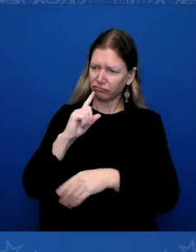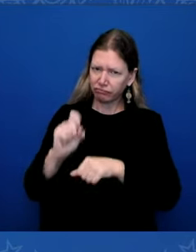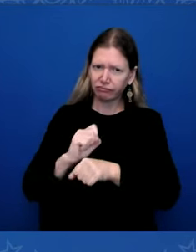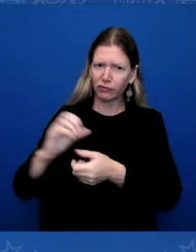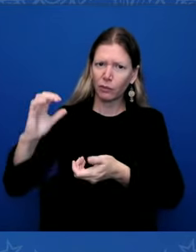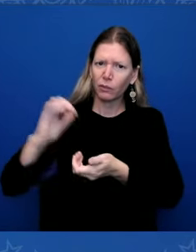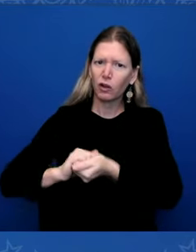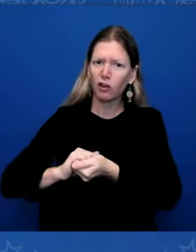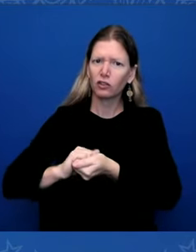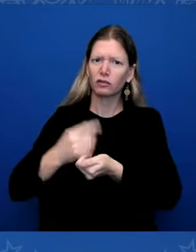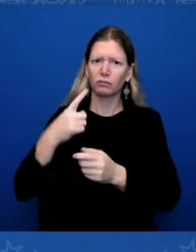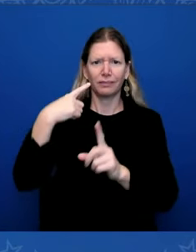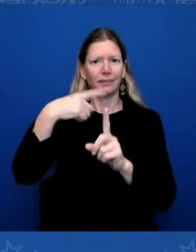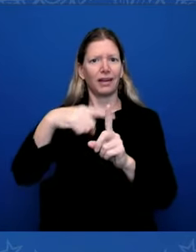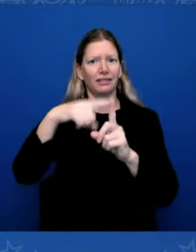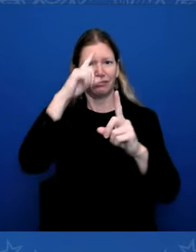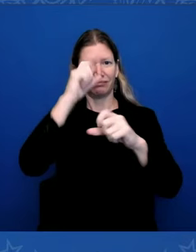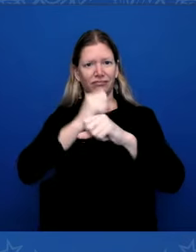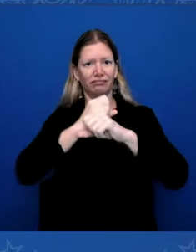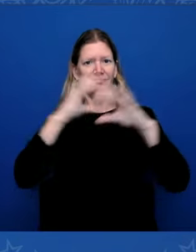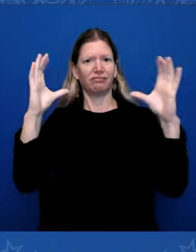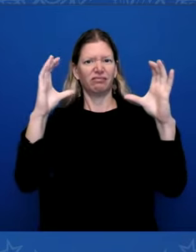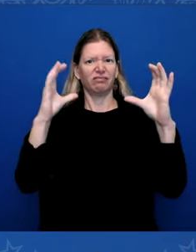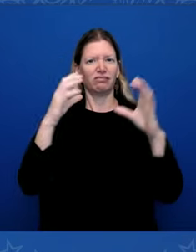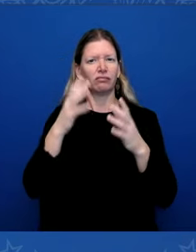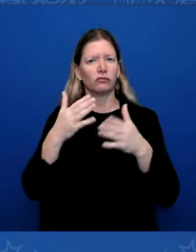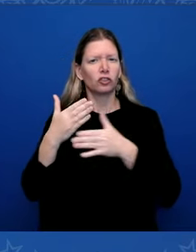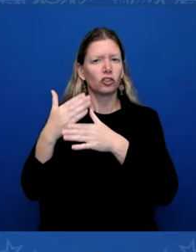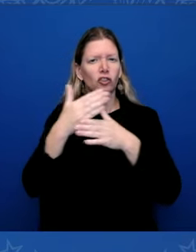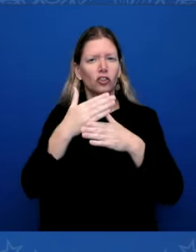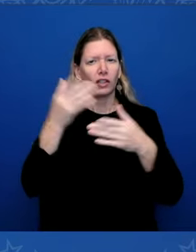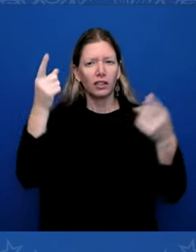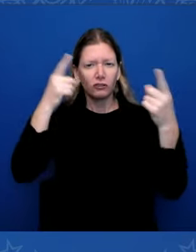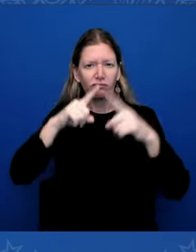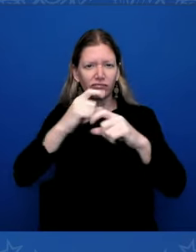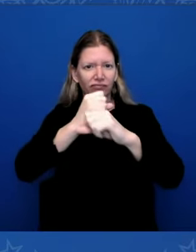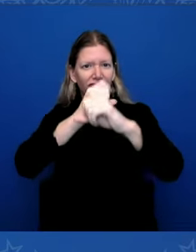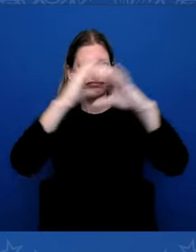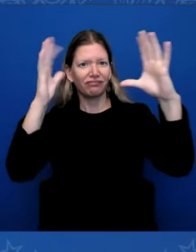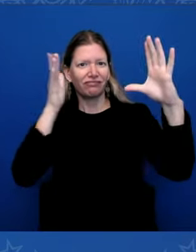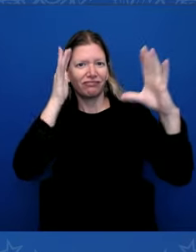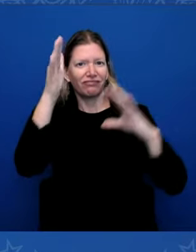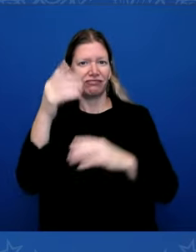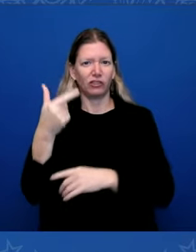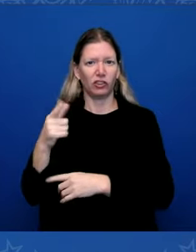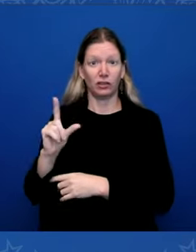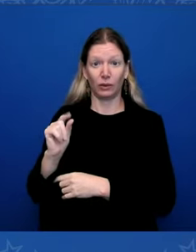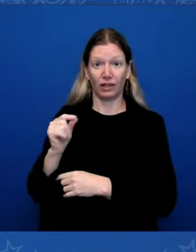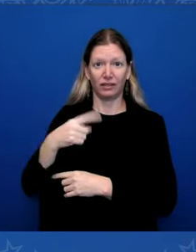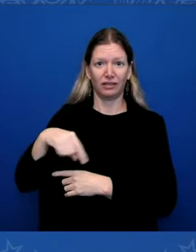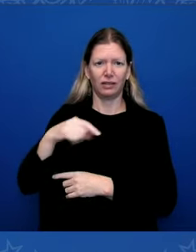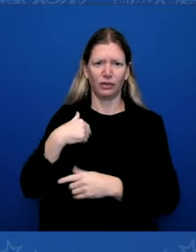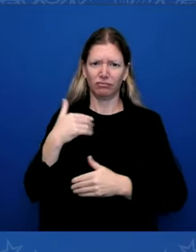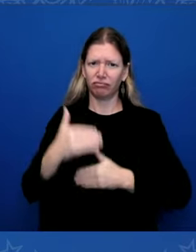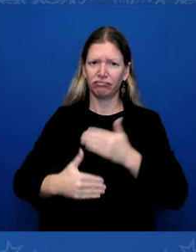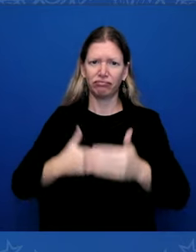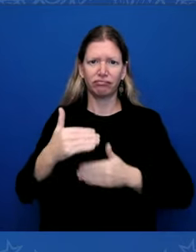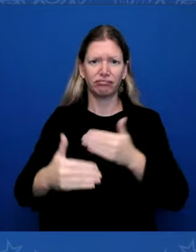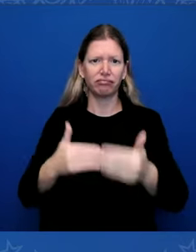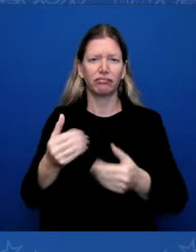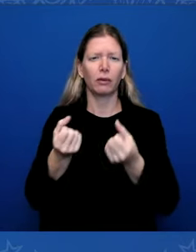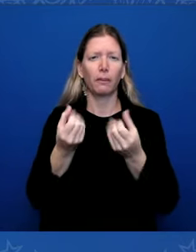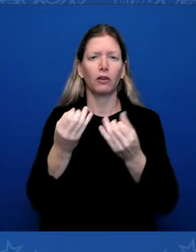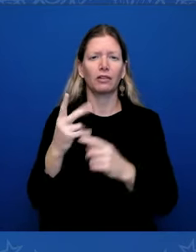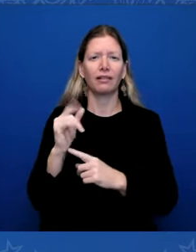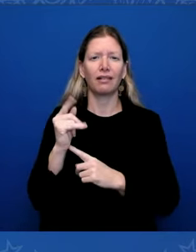At the G20, we made progress on issues like multilateral development bank reform to get to those nations that are neither poor nor wealthy but